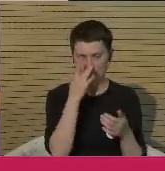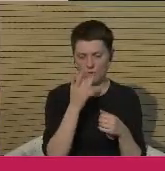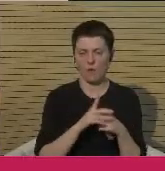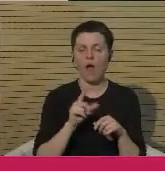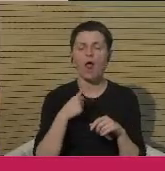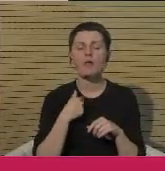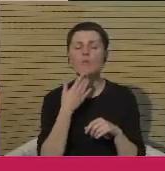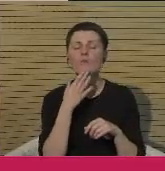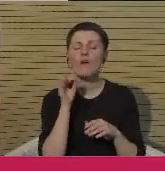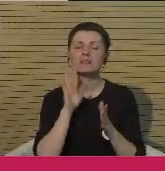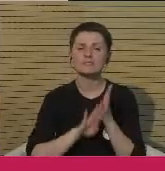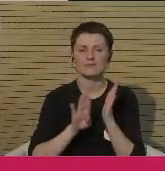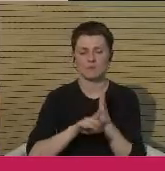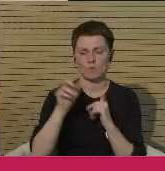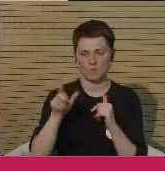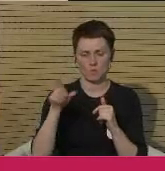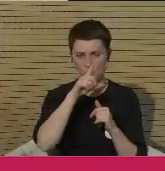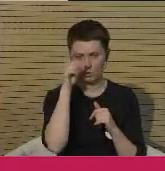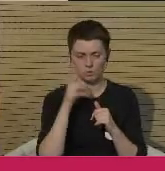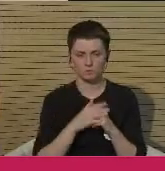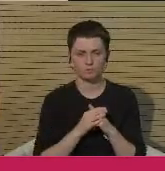authoritarian power. But